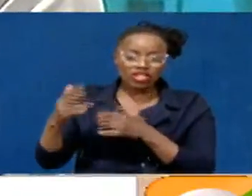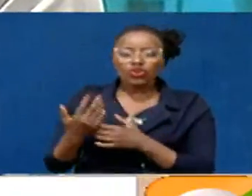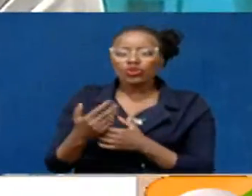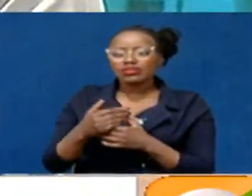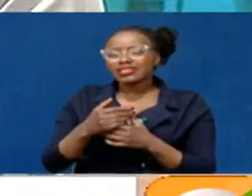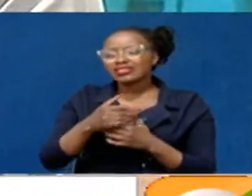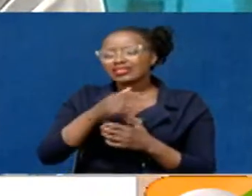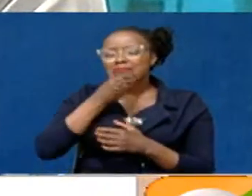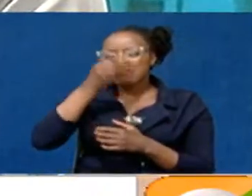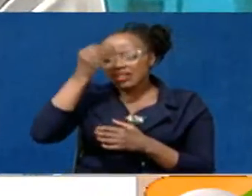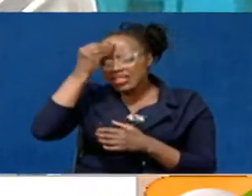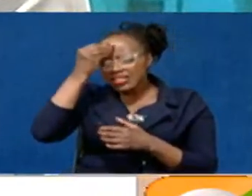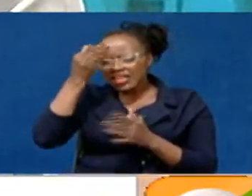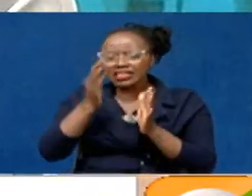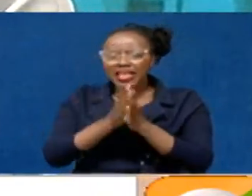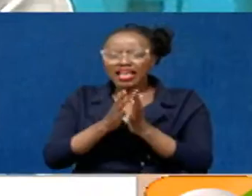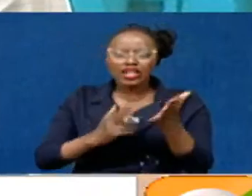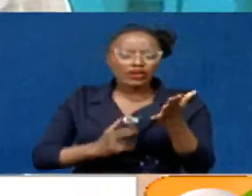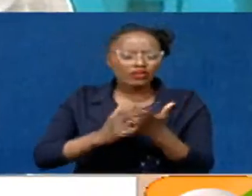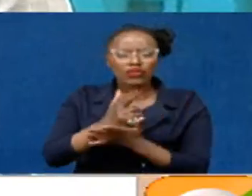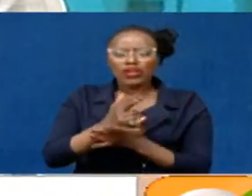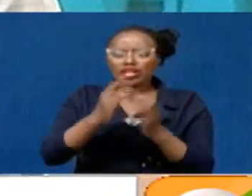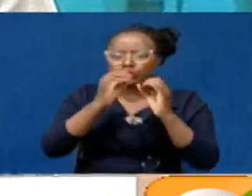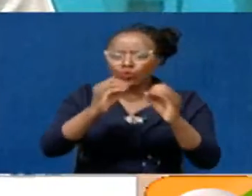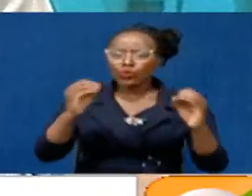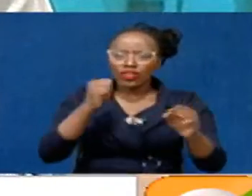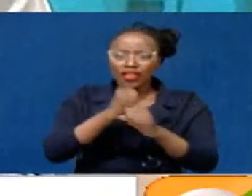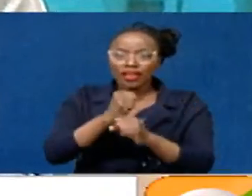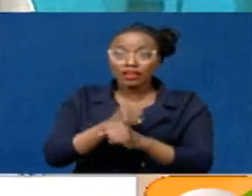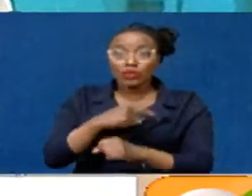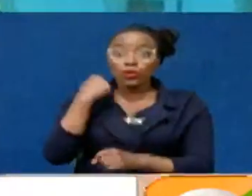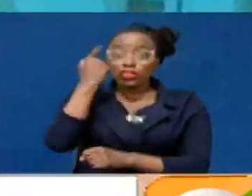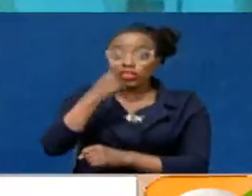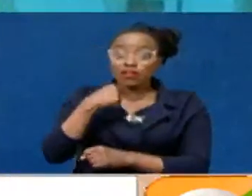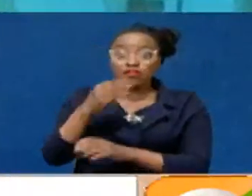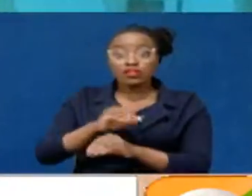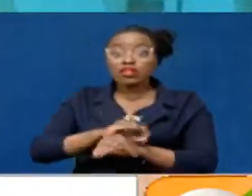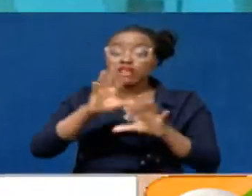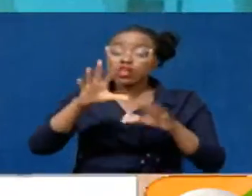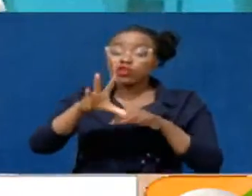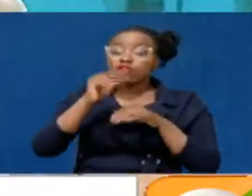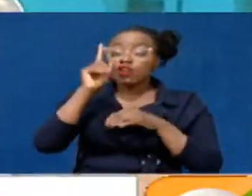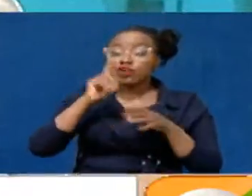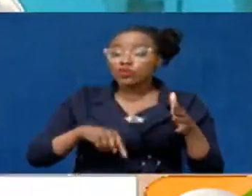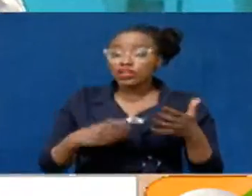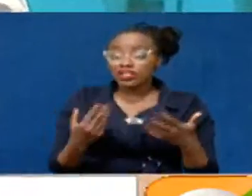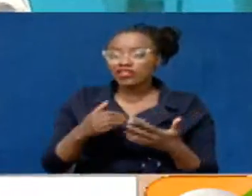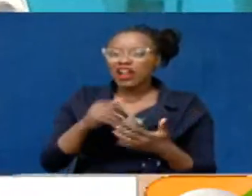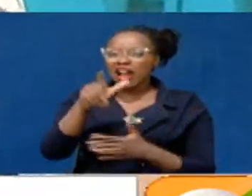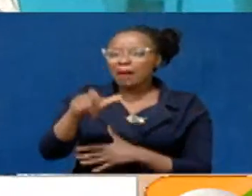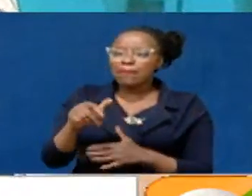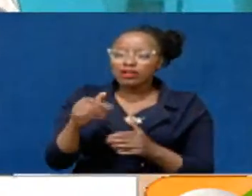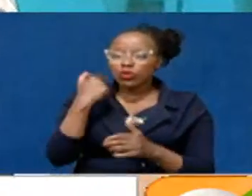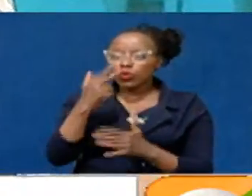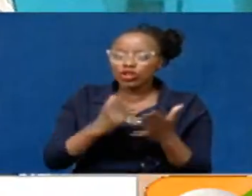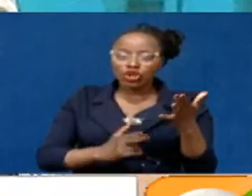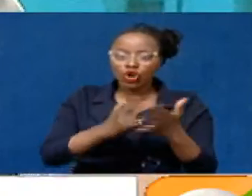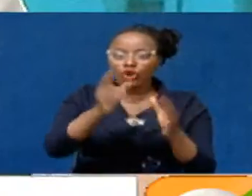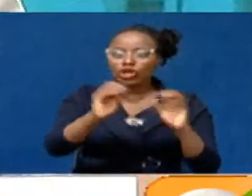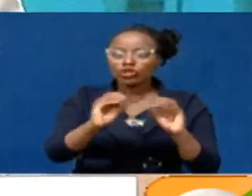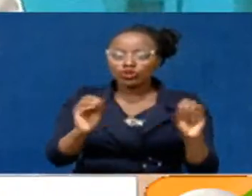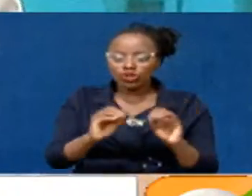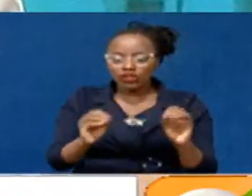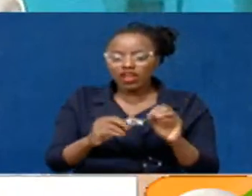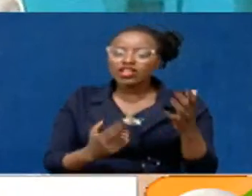and dishonesty in this country is mind-boggling, and they do it with a straight face. That's why you find, for example, someone will be so dishonest, I